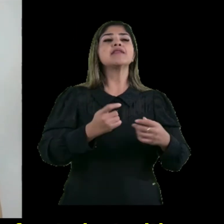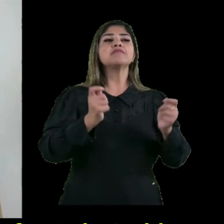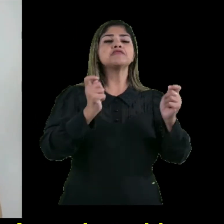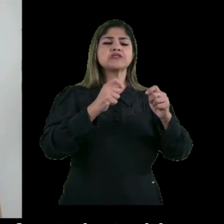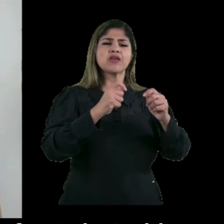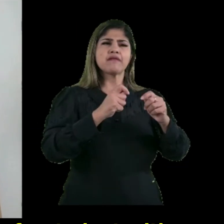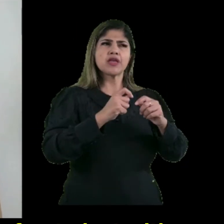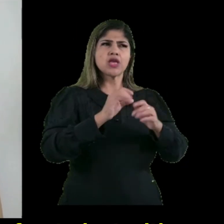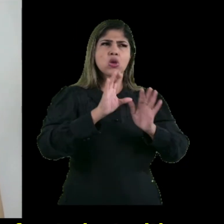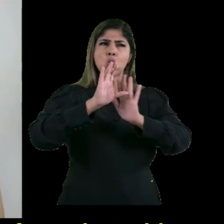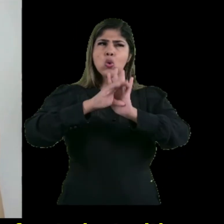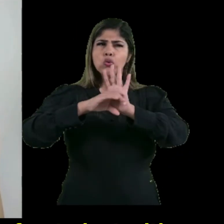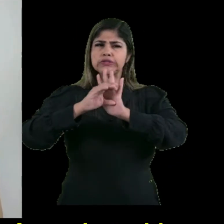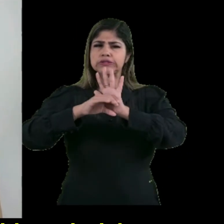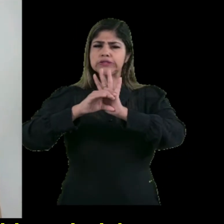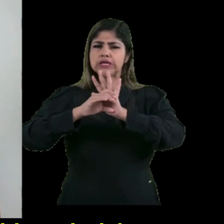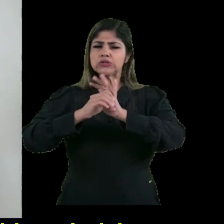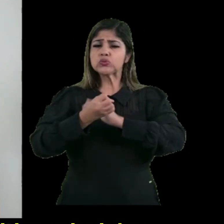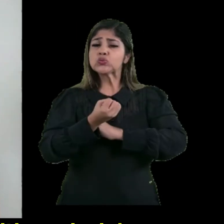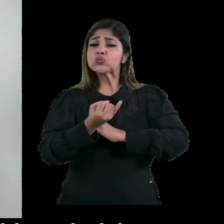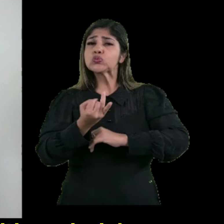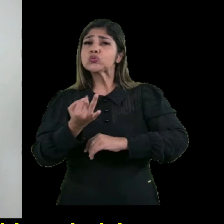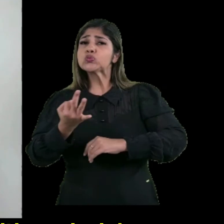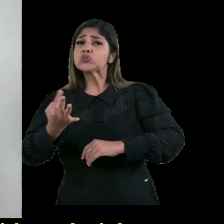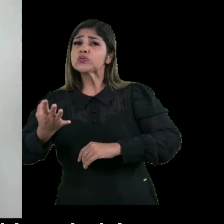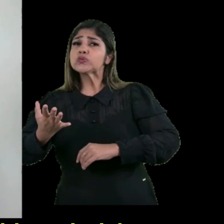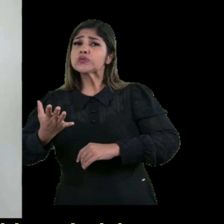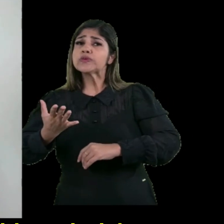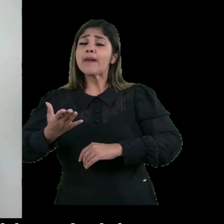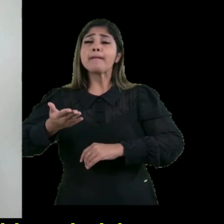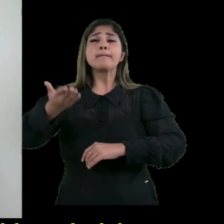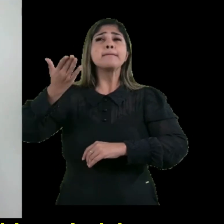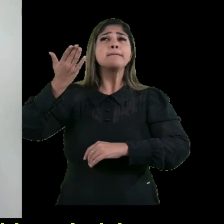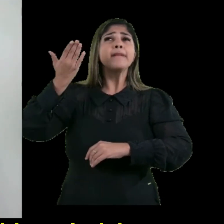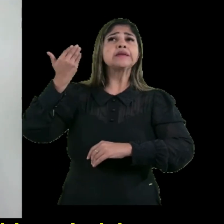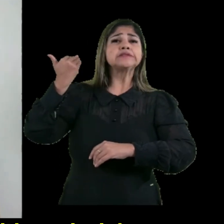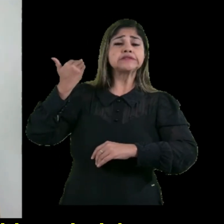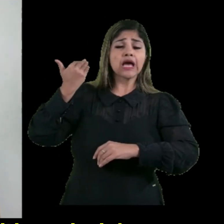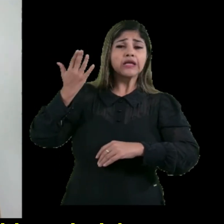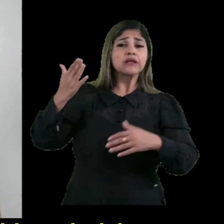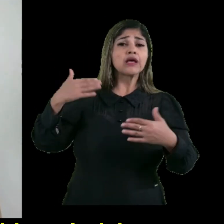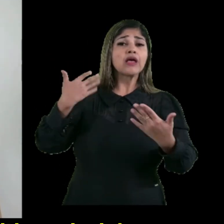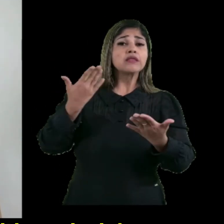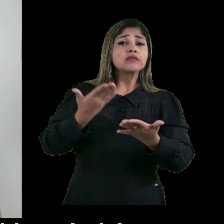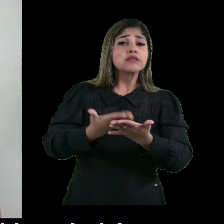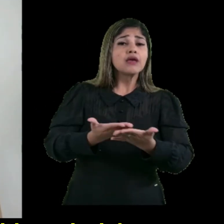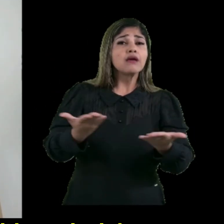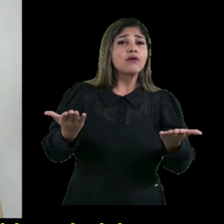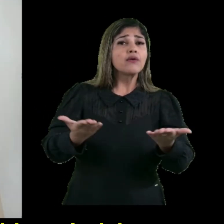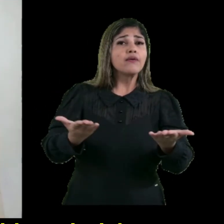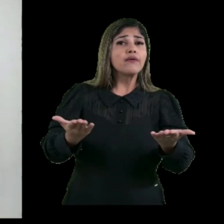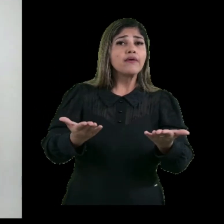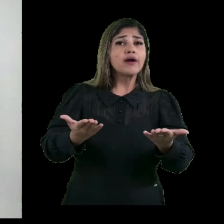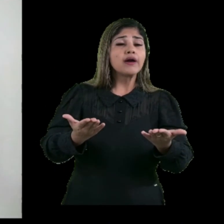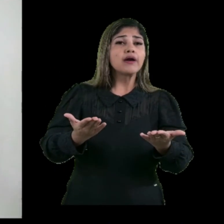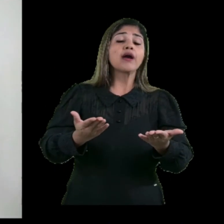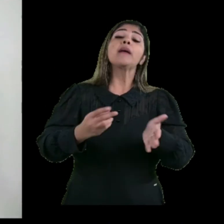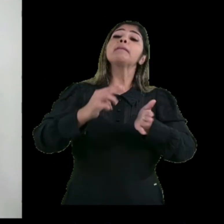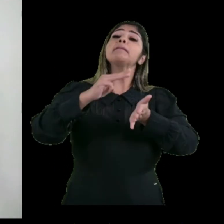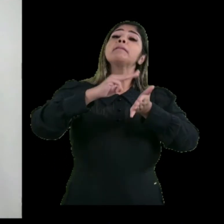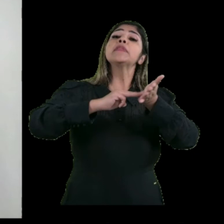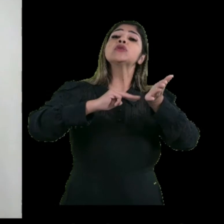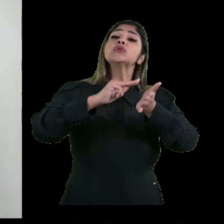make a list of the concepts of the units in primitive principles and in our current world.